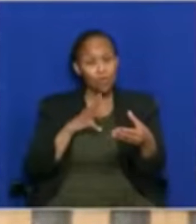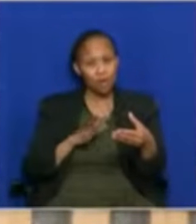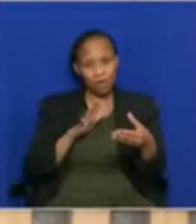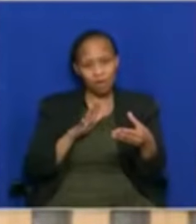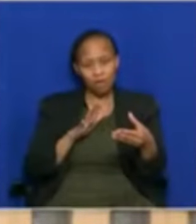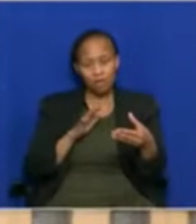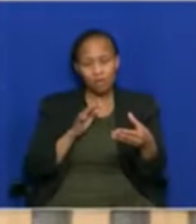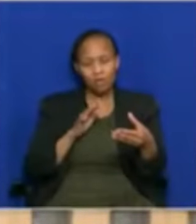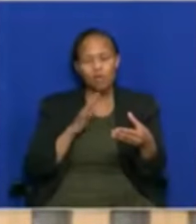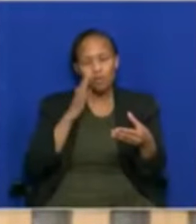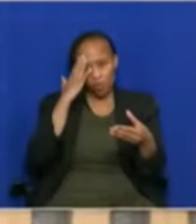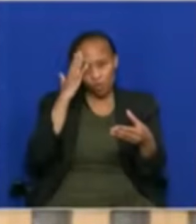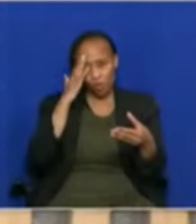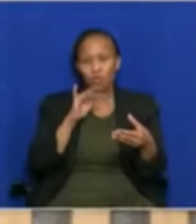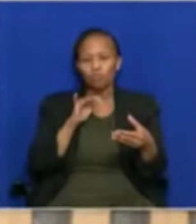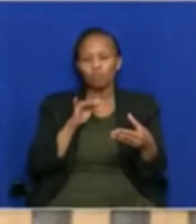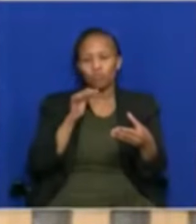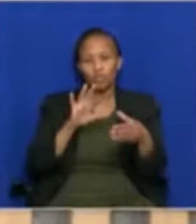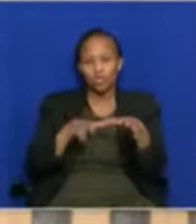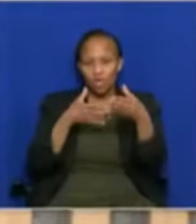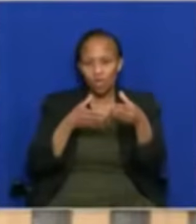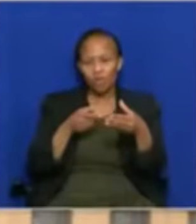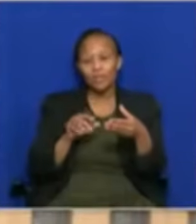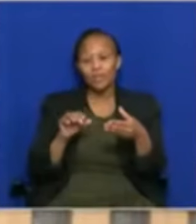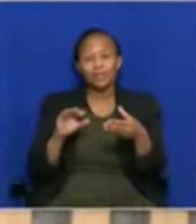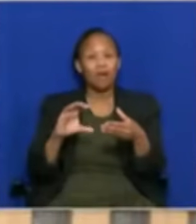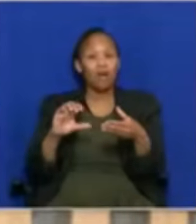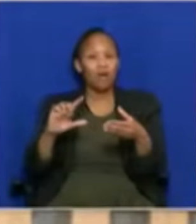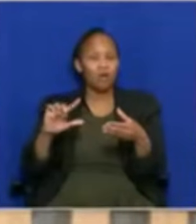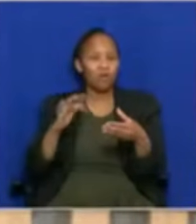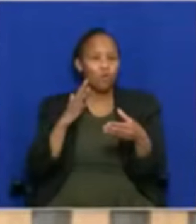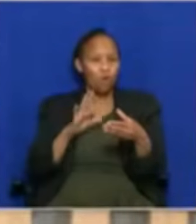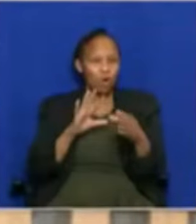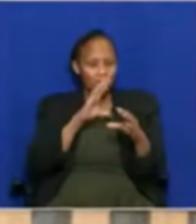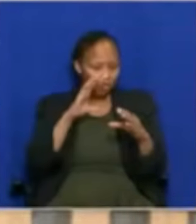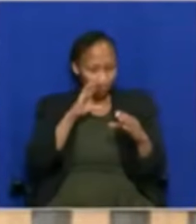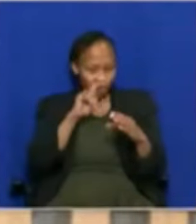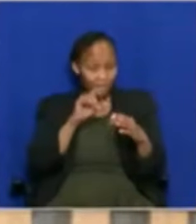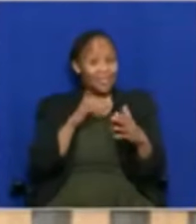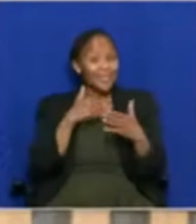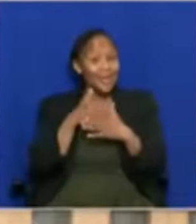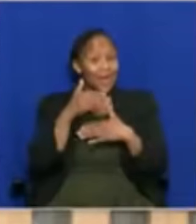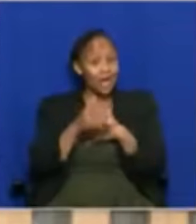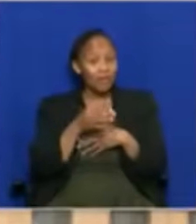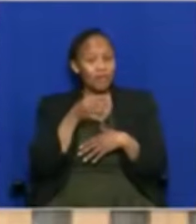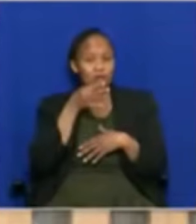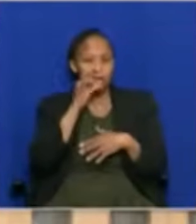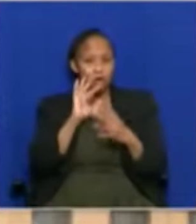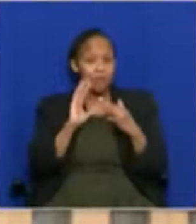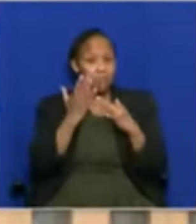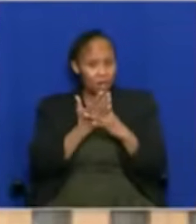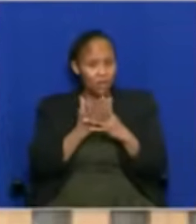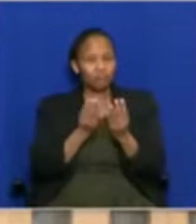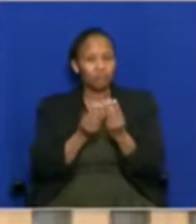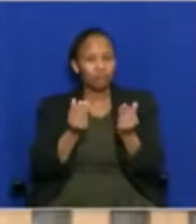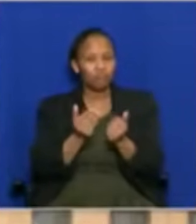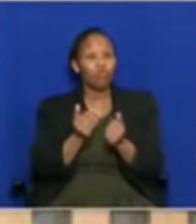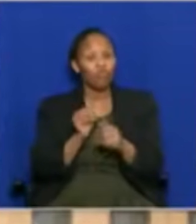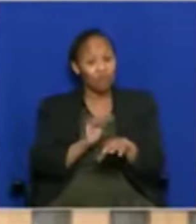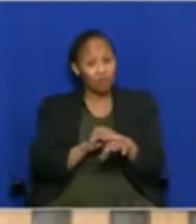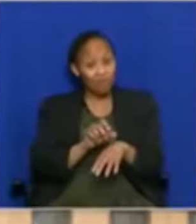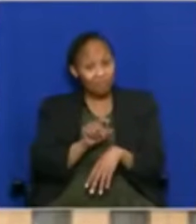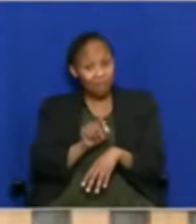and during tea, hopefully, we will sort something out. Thank you. Thank you. Colonel,